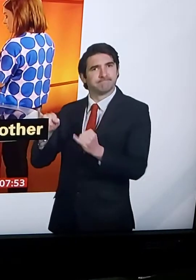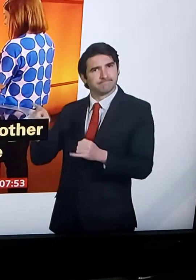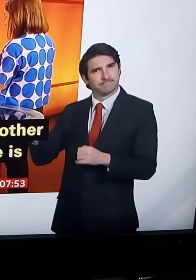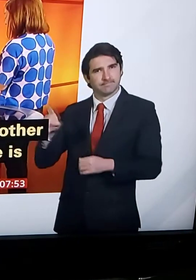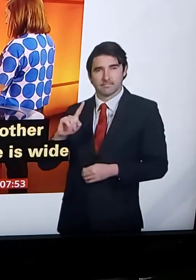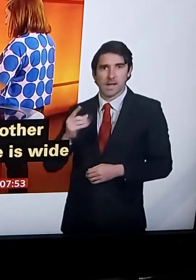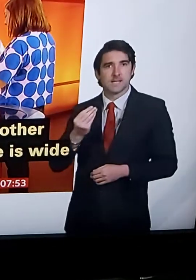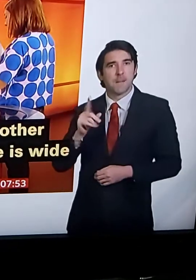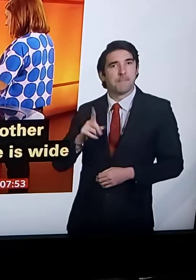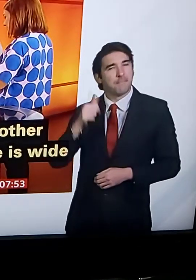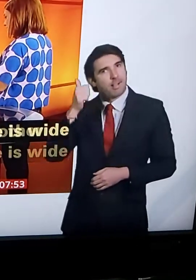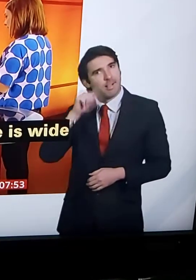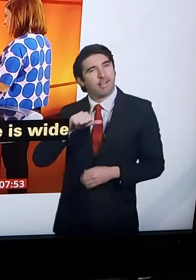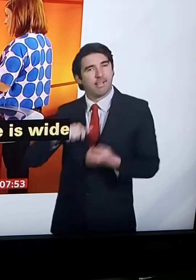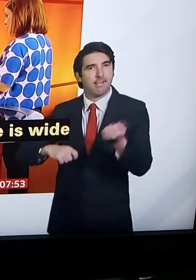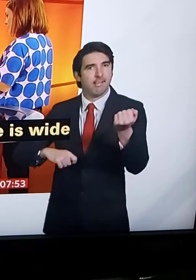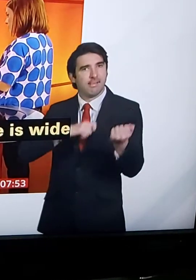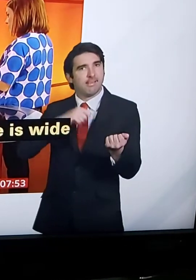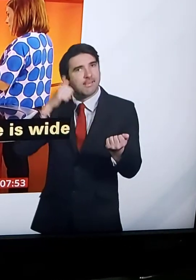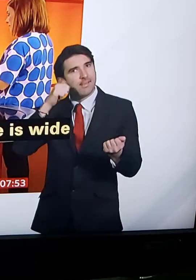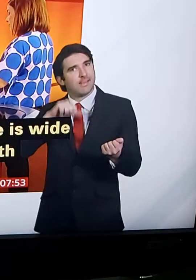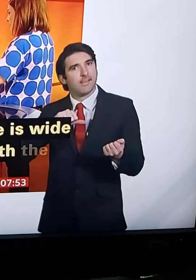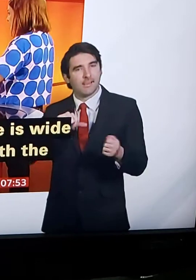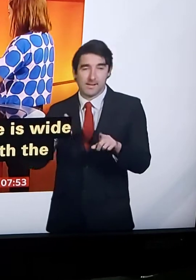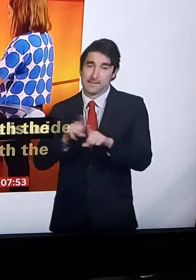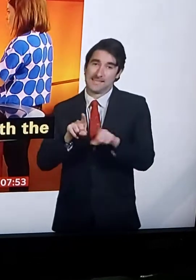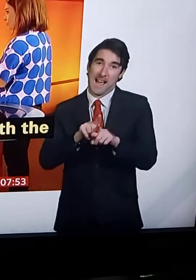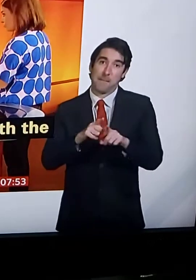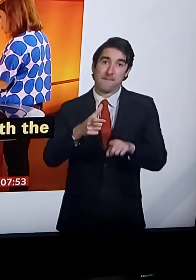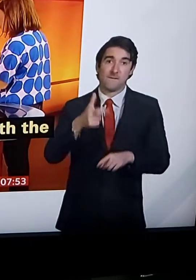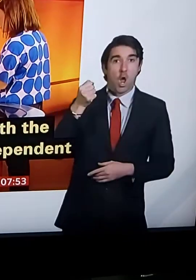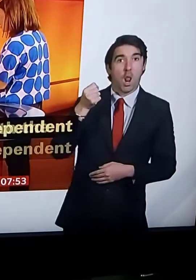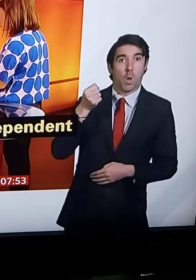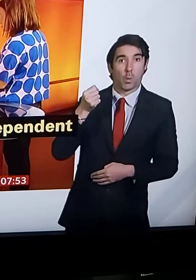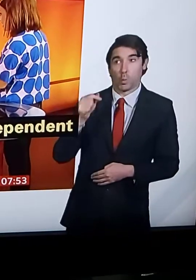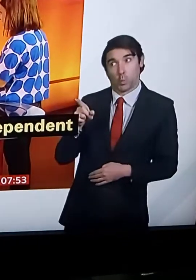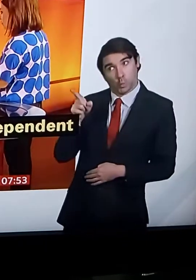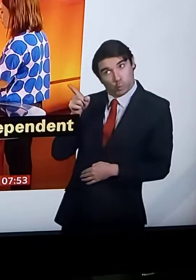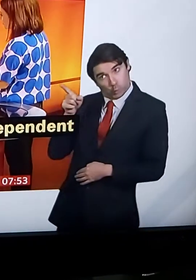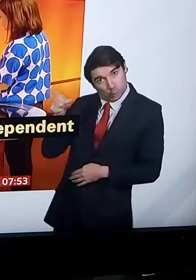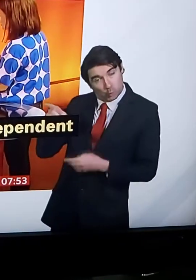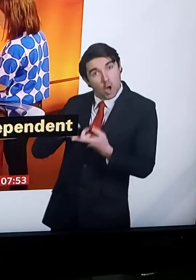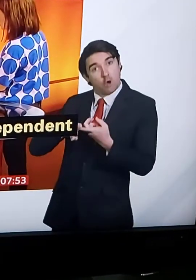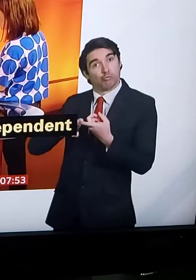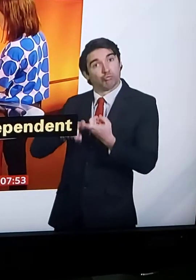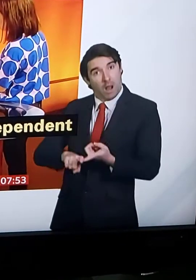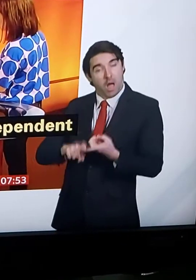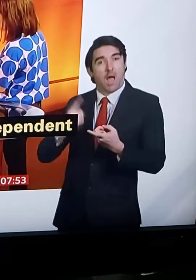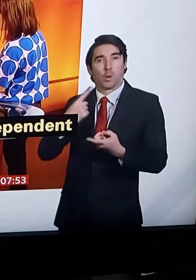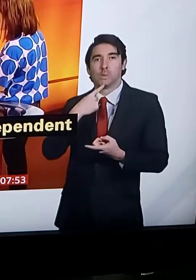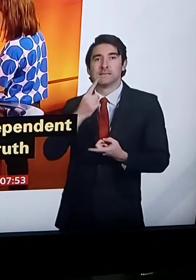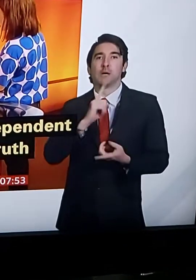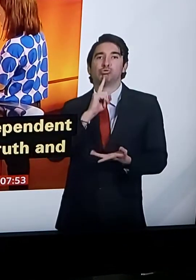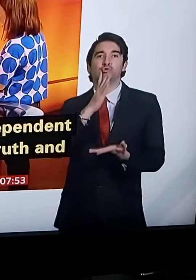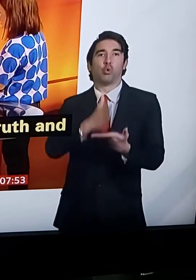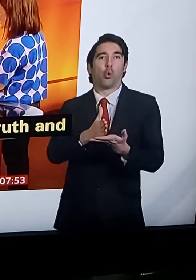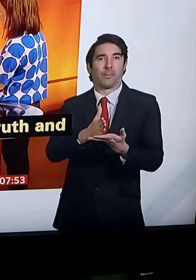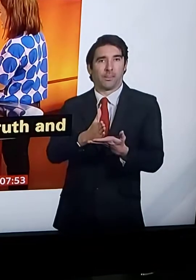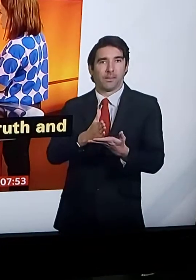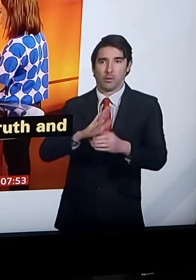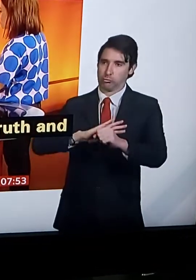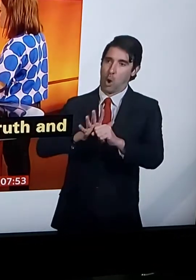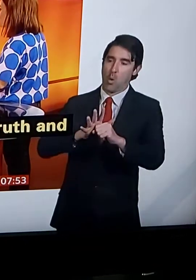furlough scheme. This is dependent on people telling you the truth and saying, yeah, we've been affected by coronavirus, but